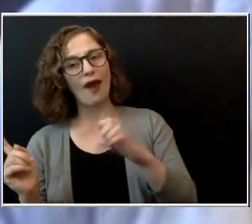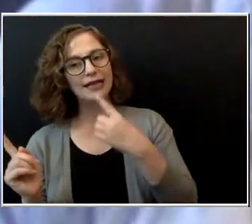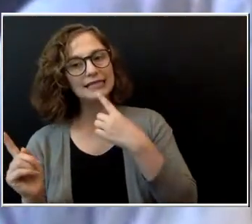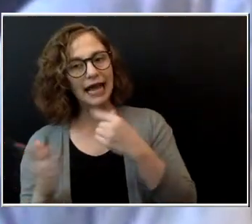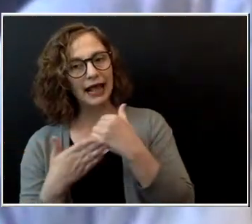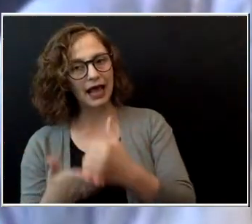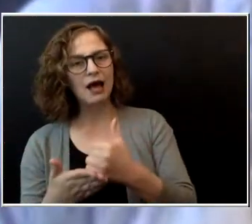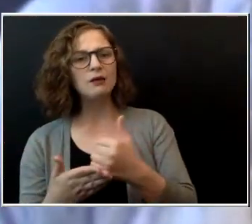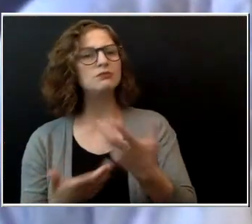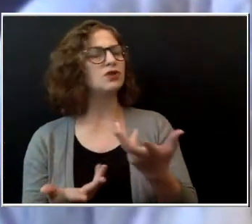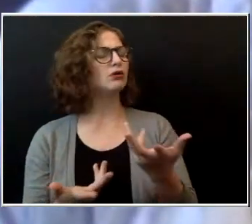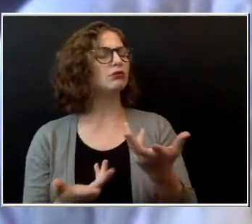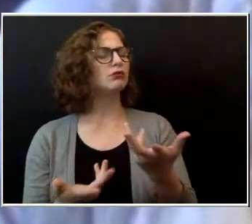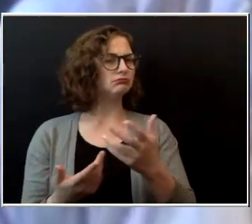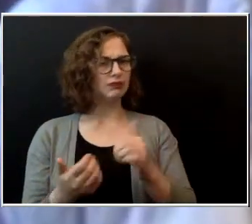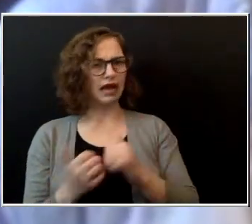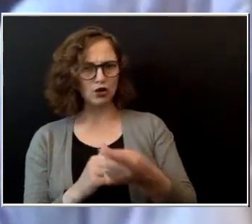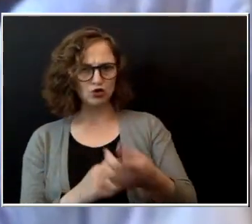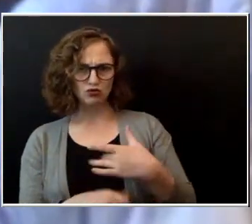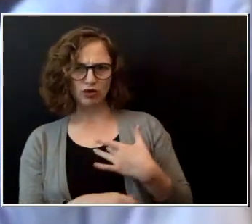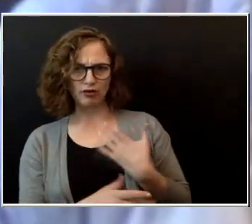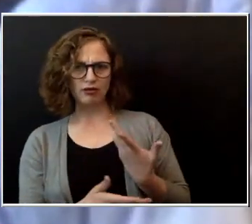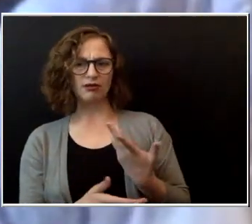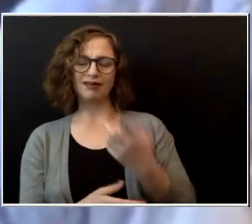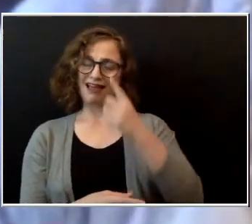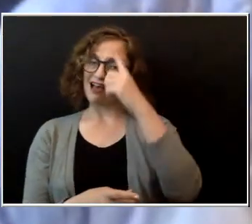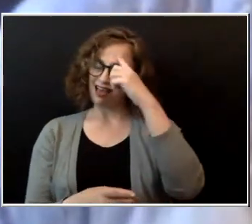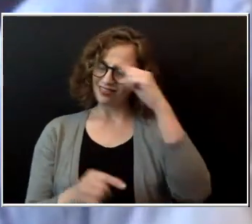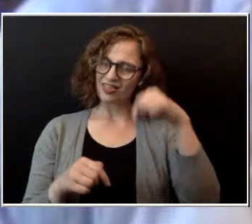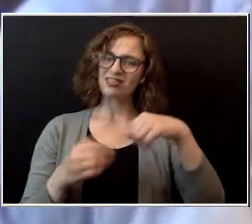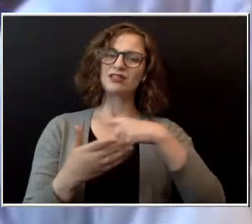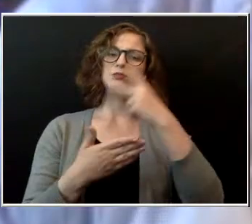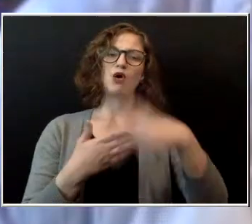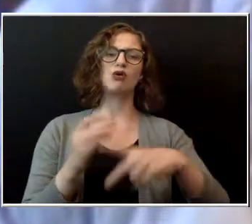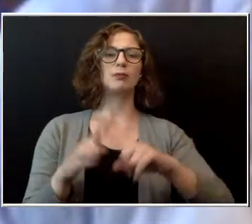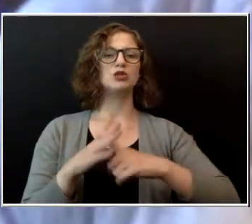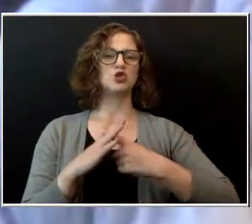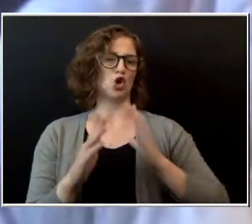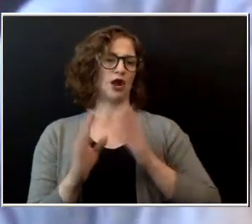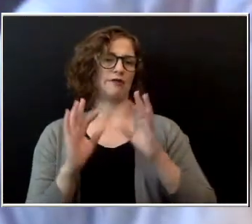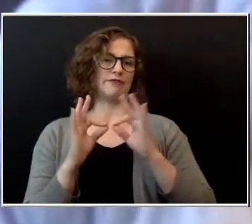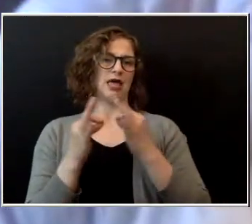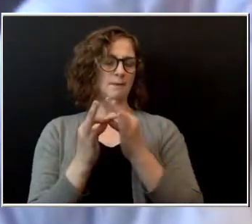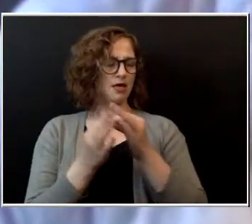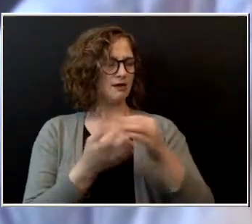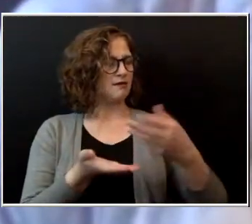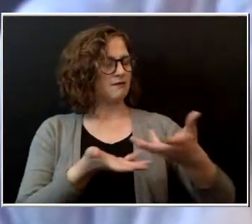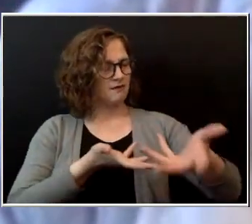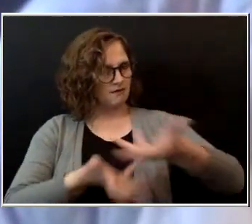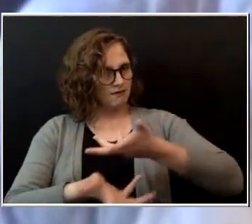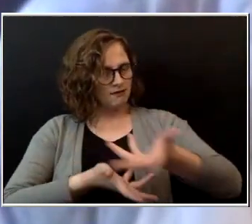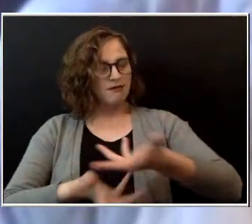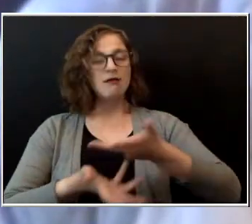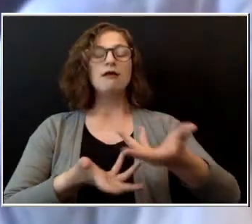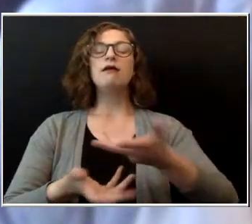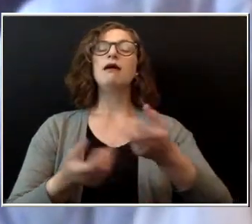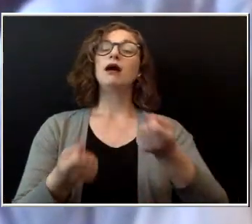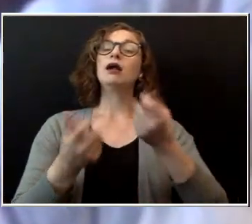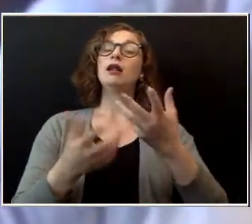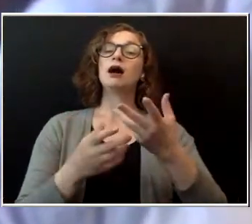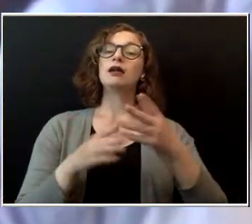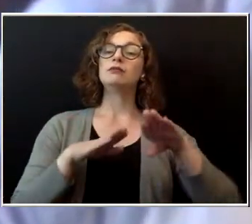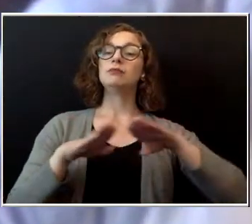conversation in our family, and a lot of the behavior changes. I think, they talked about